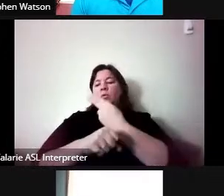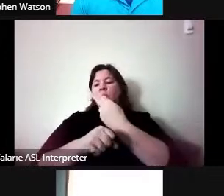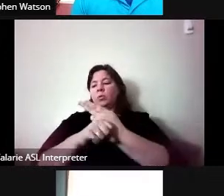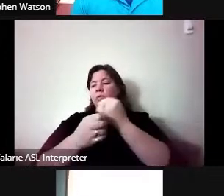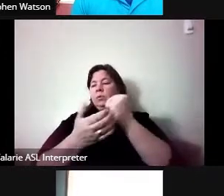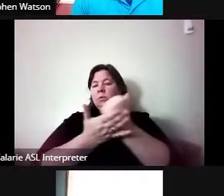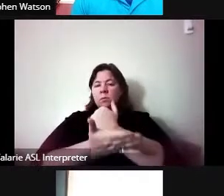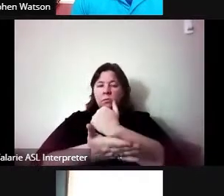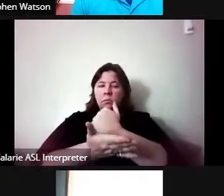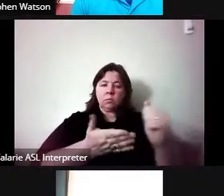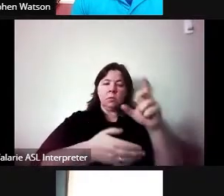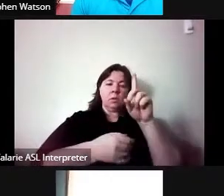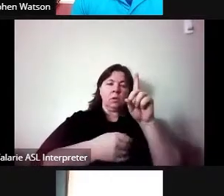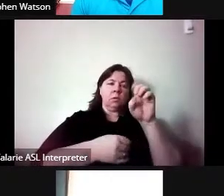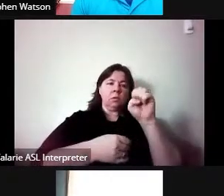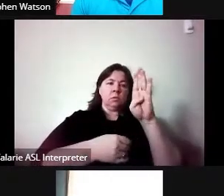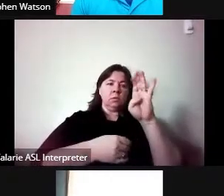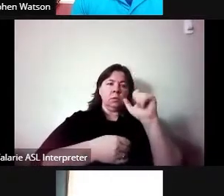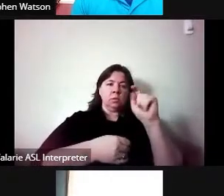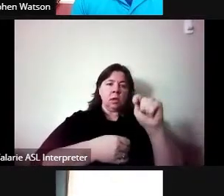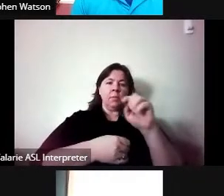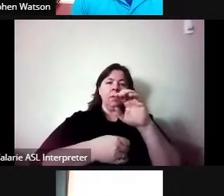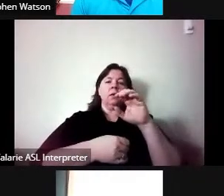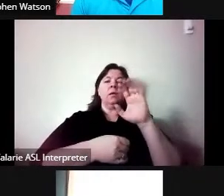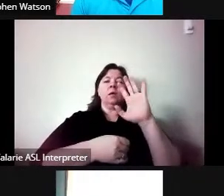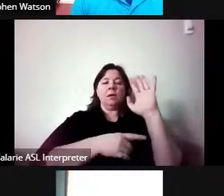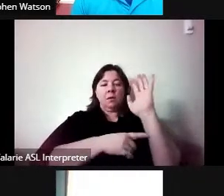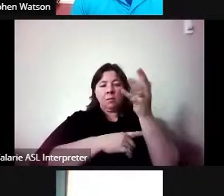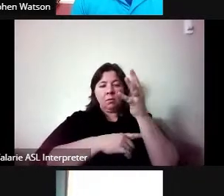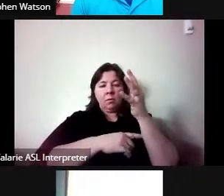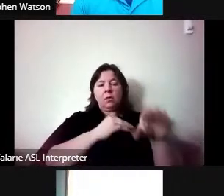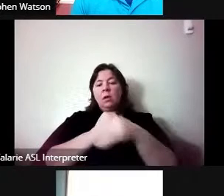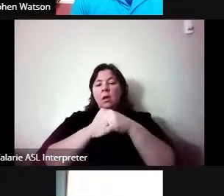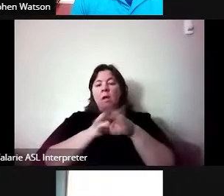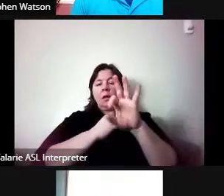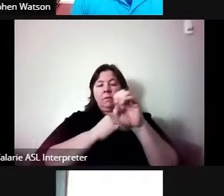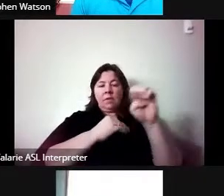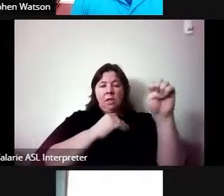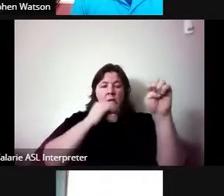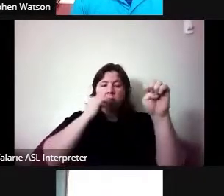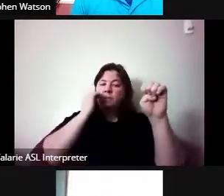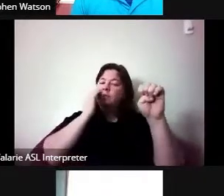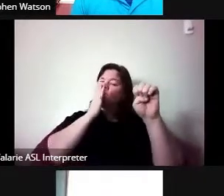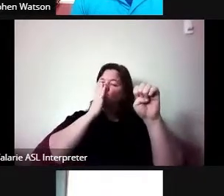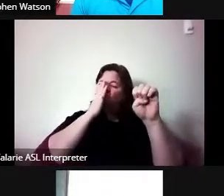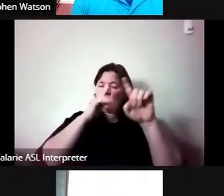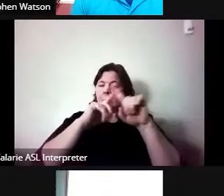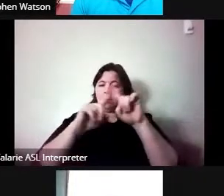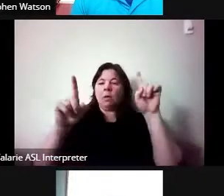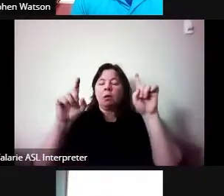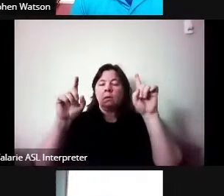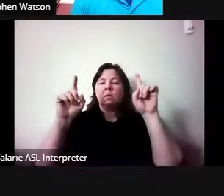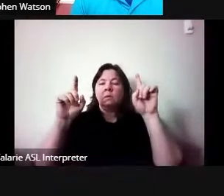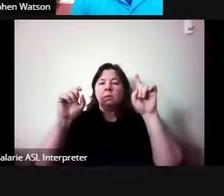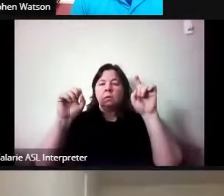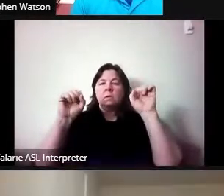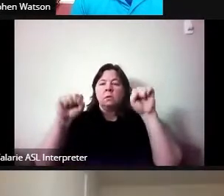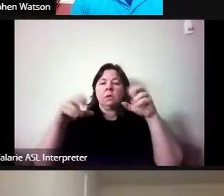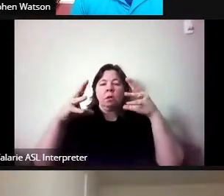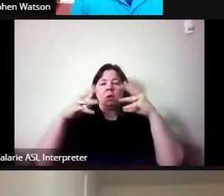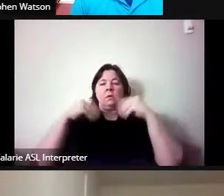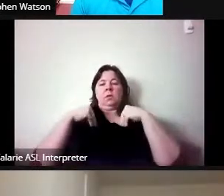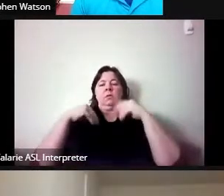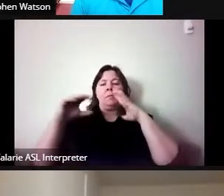card, debit card or credit card. There is a $5 admin fee, but it does you get accepted